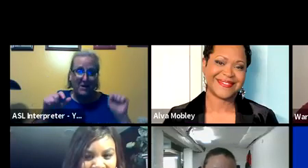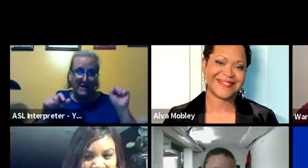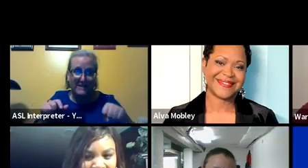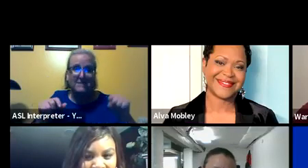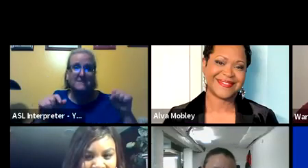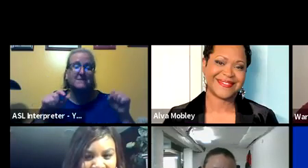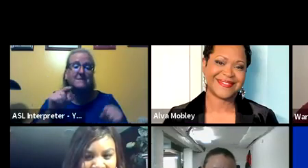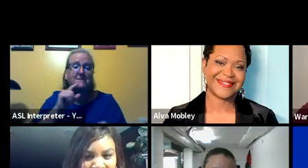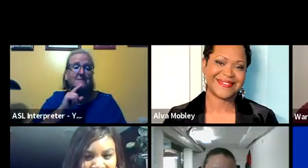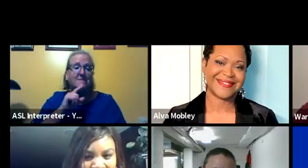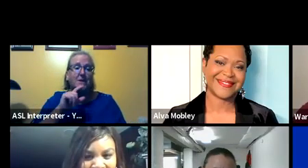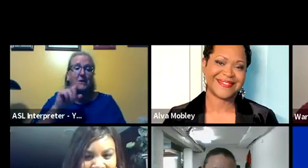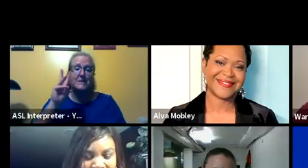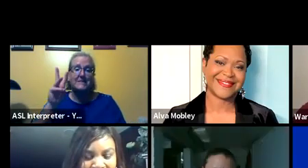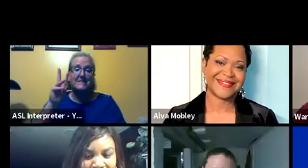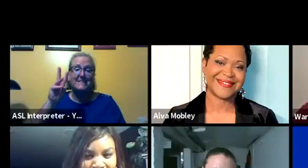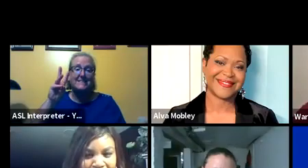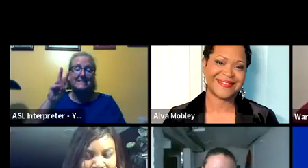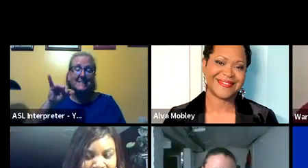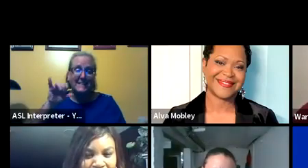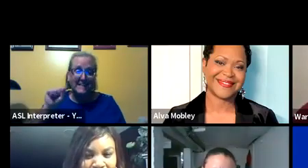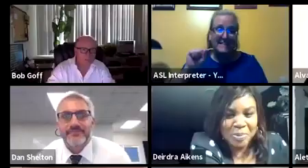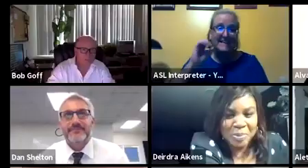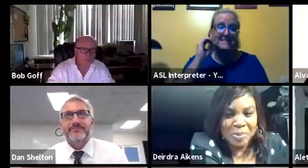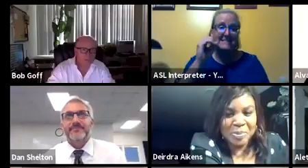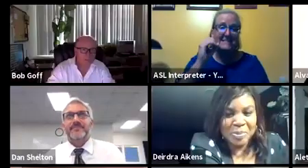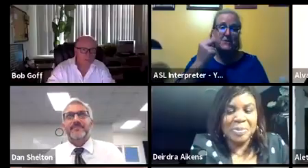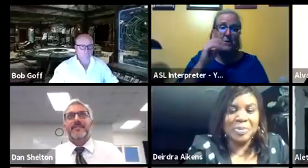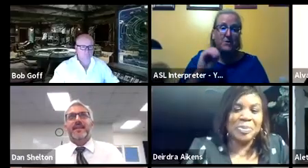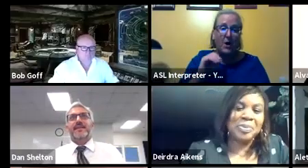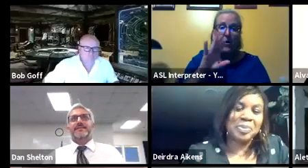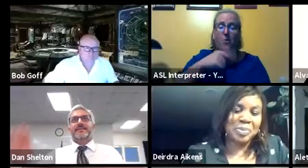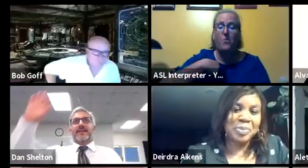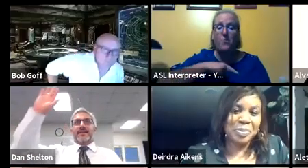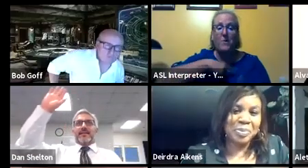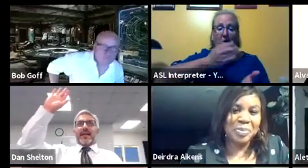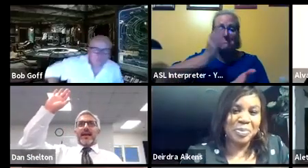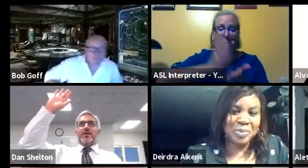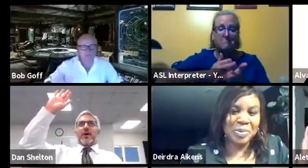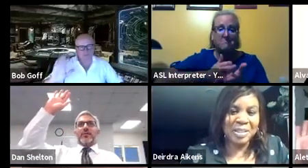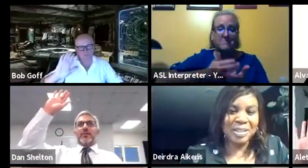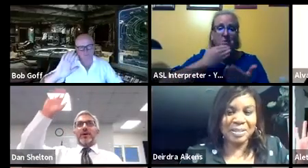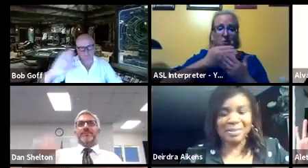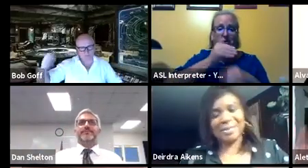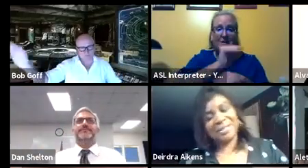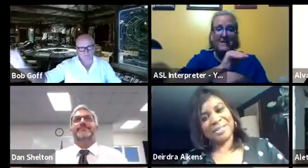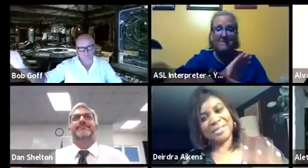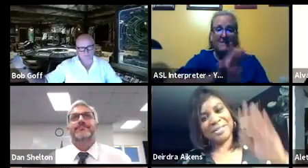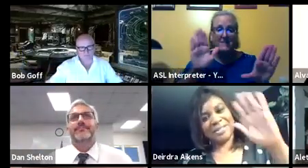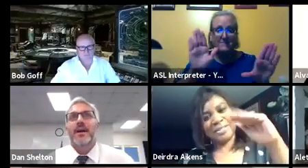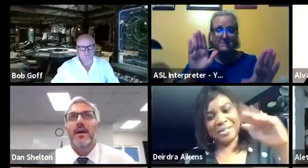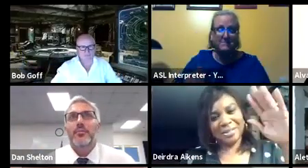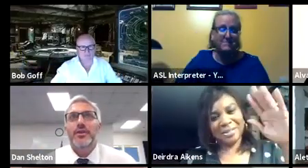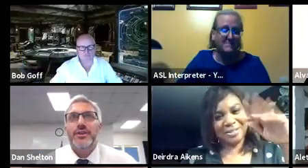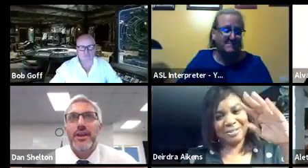6 yes, 0 no, 0 abstentions, and 1 vacancy. We are adjourned. Have a great evening. Thank you. Good evening. Everyone, Thank